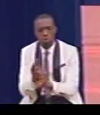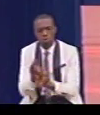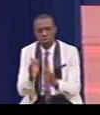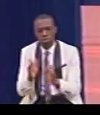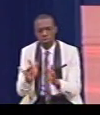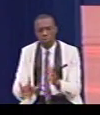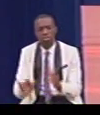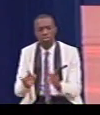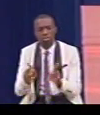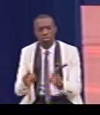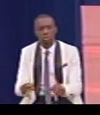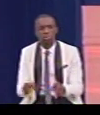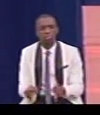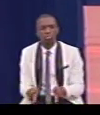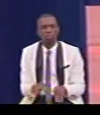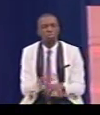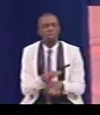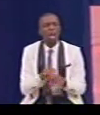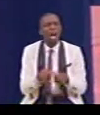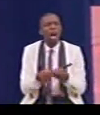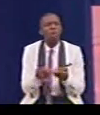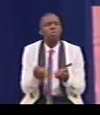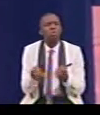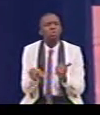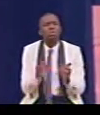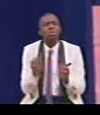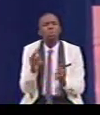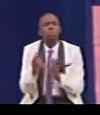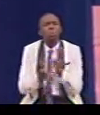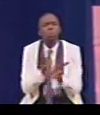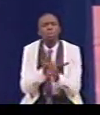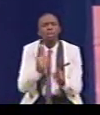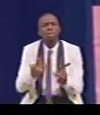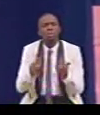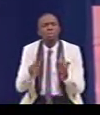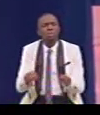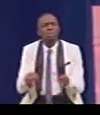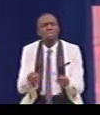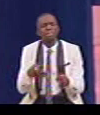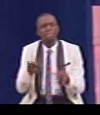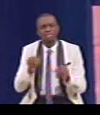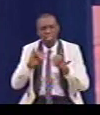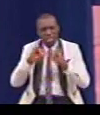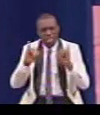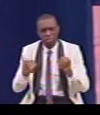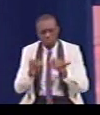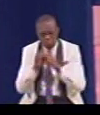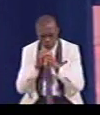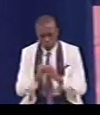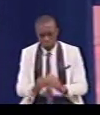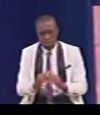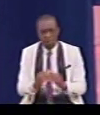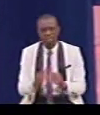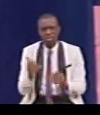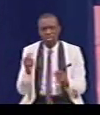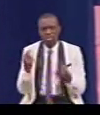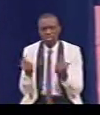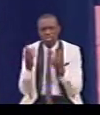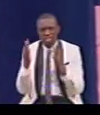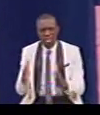the heathens, you know, the pagans, the unbelievers, the idol worshippers, how do they do this? How do they do this? How do they